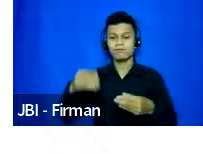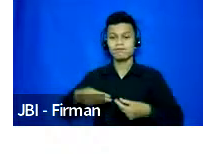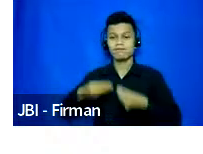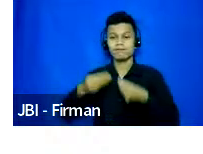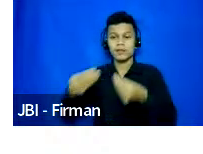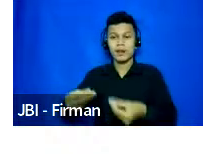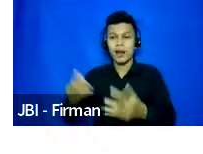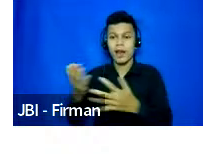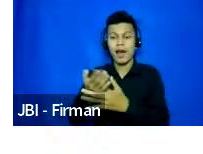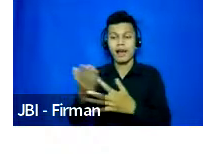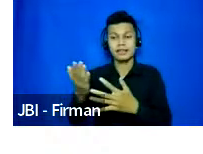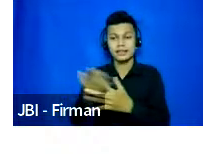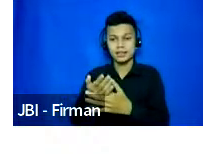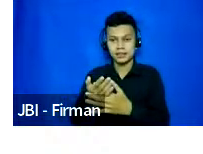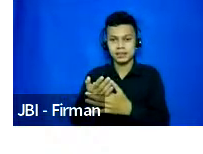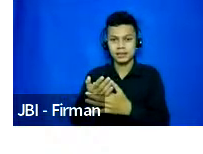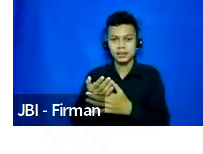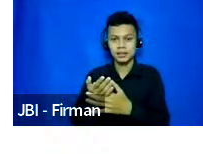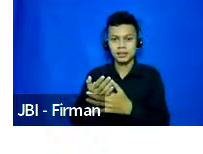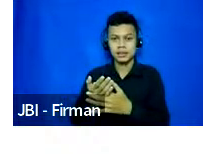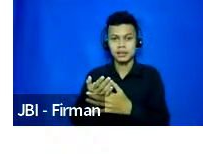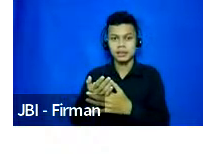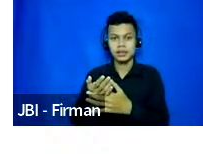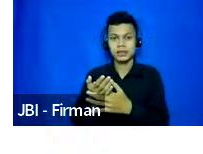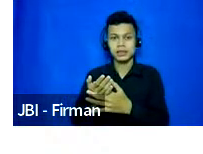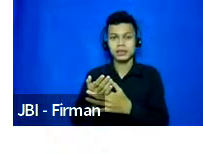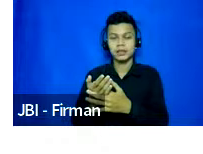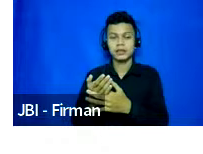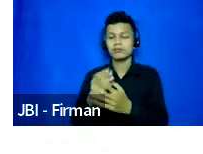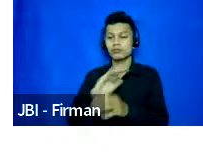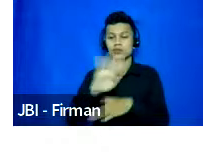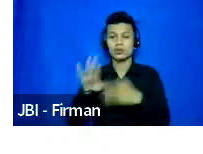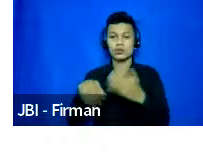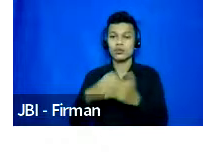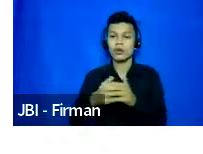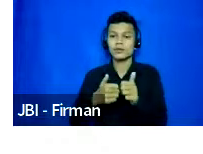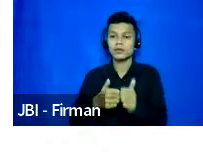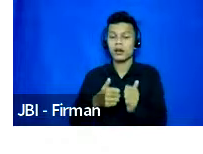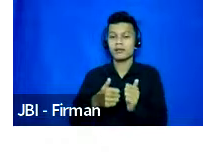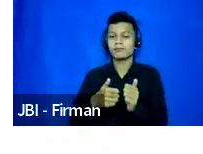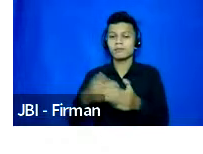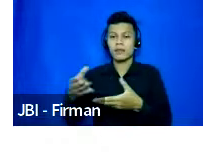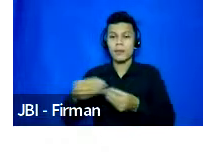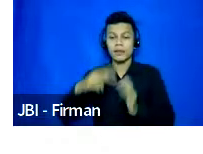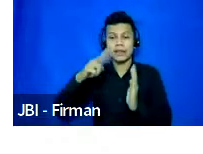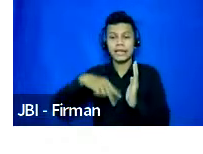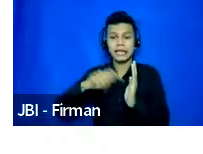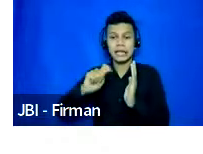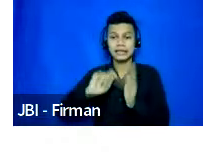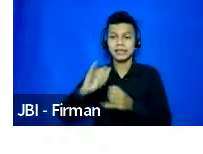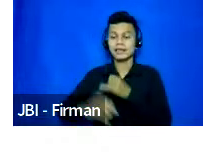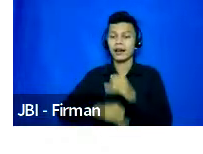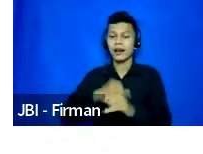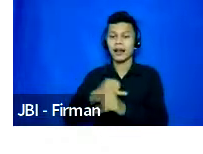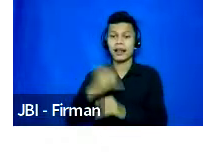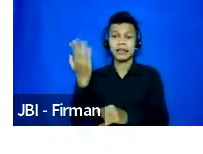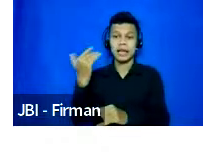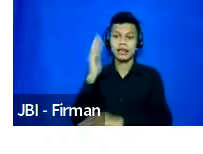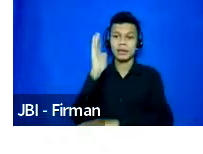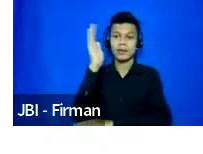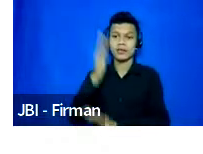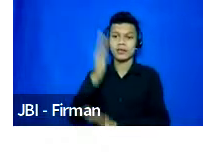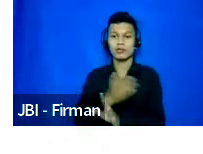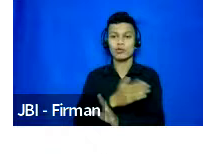digital literacy, as per shared by earlier speakers. Second